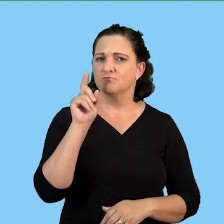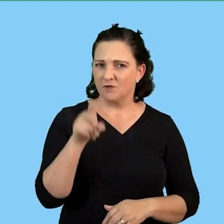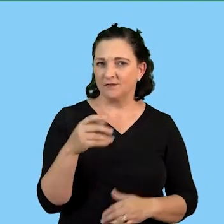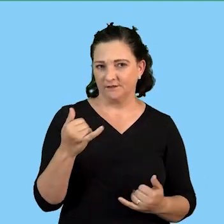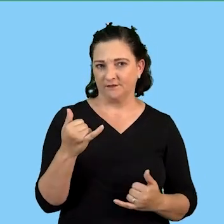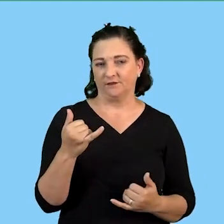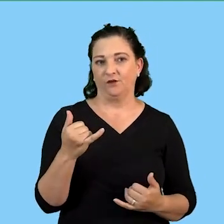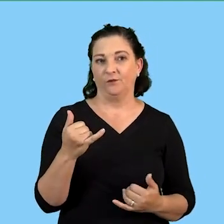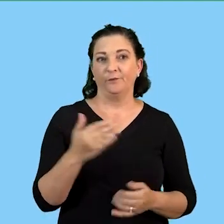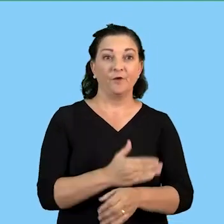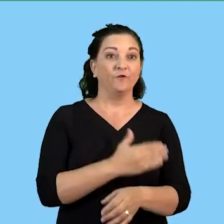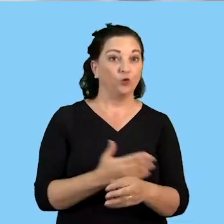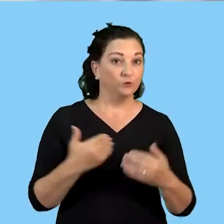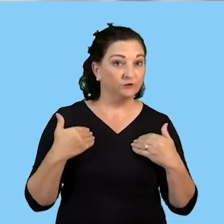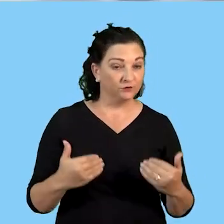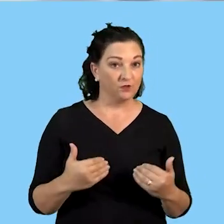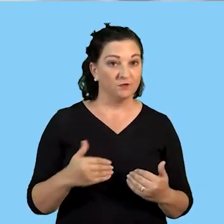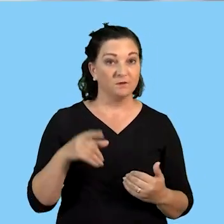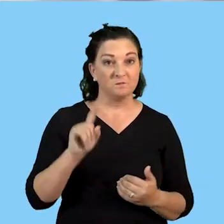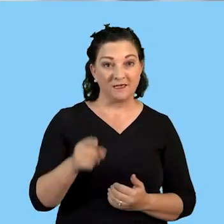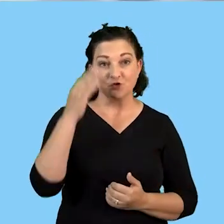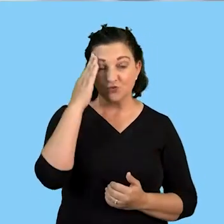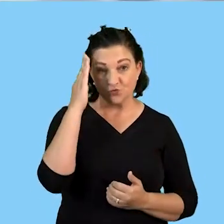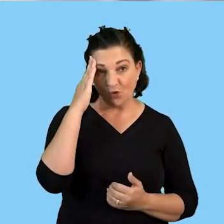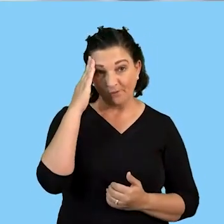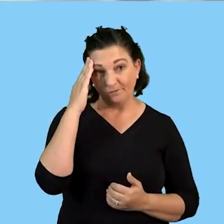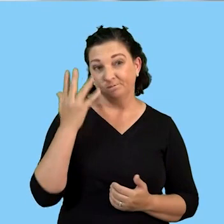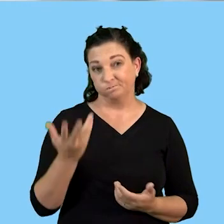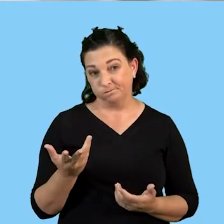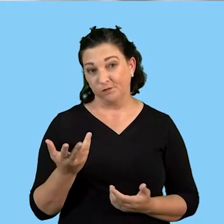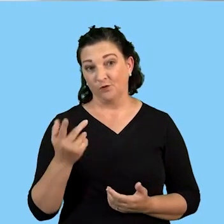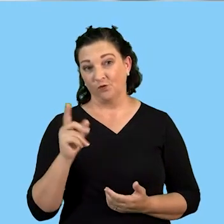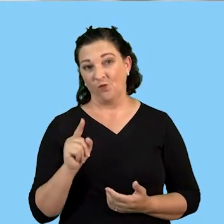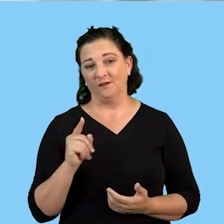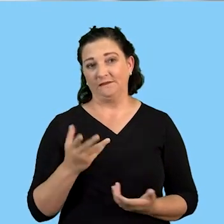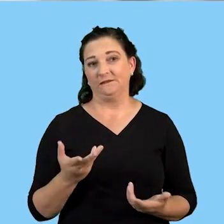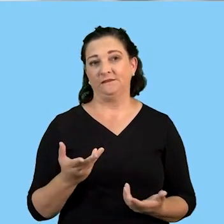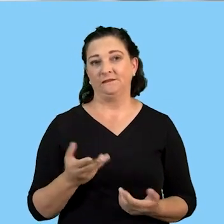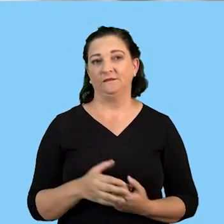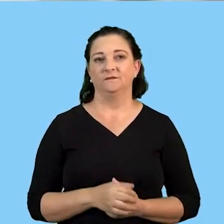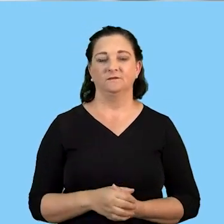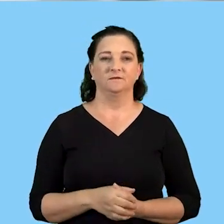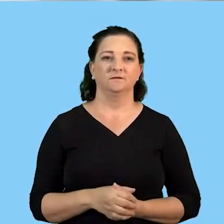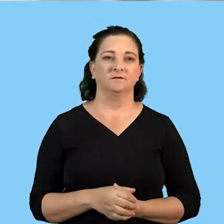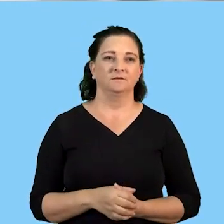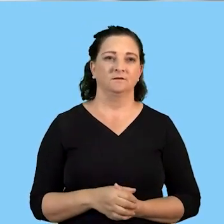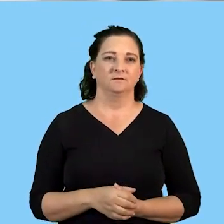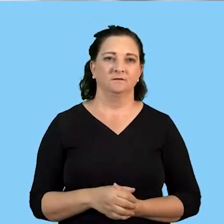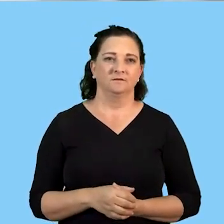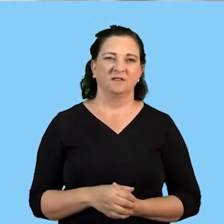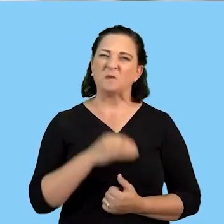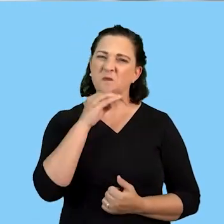It has to do with the knowledge that you should be having currently before we even start the lesson. You should be knowing